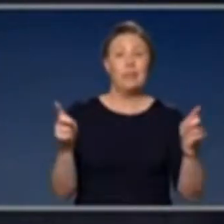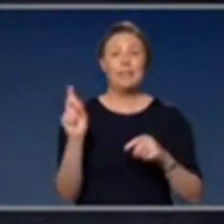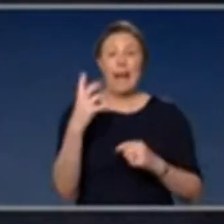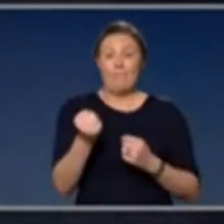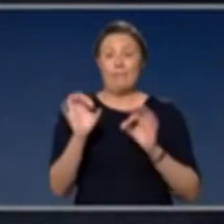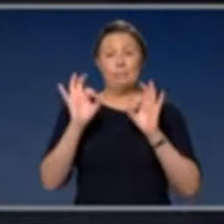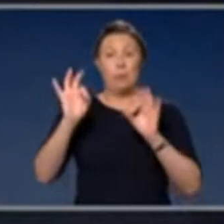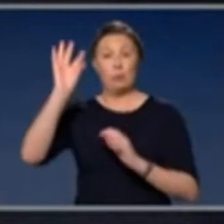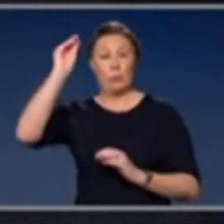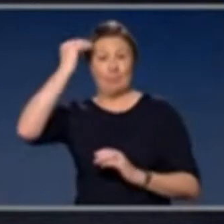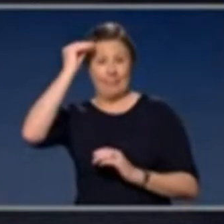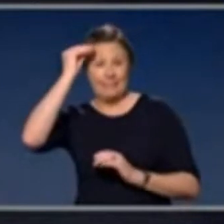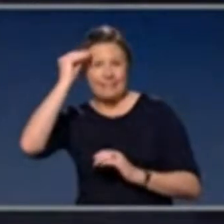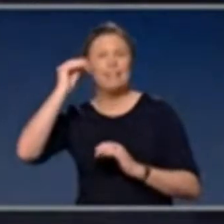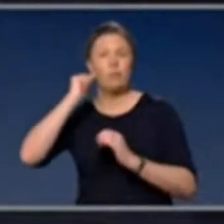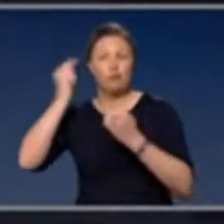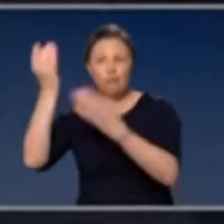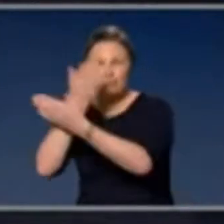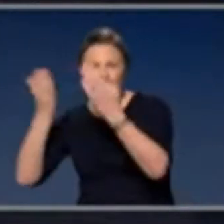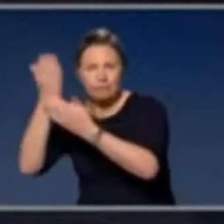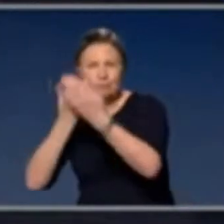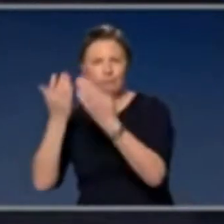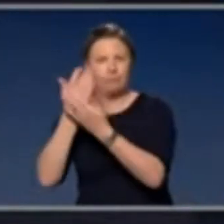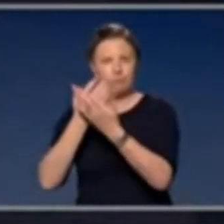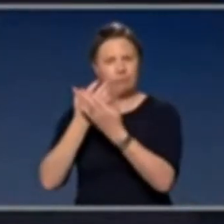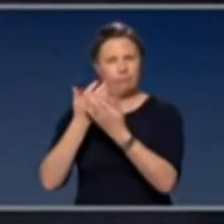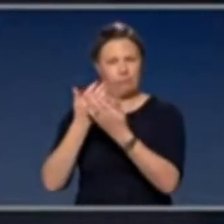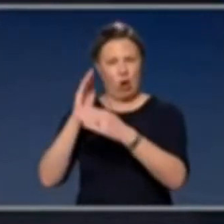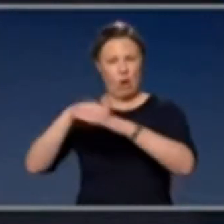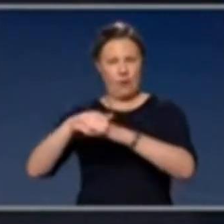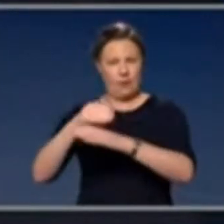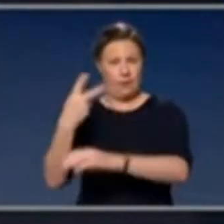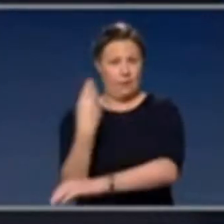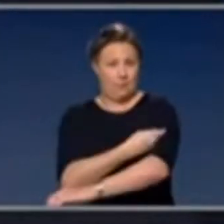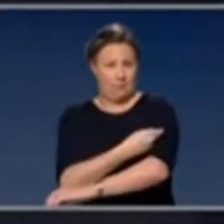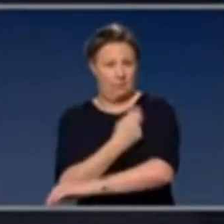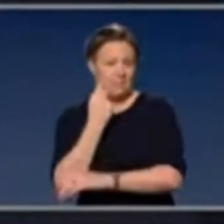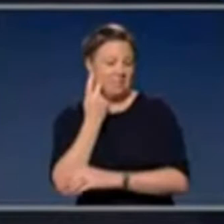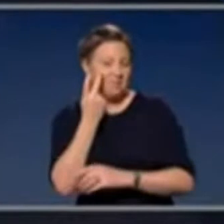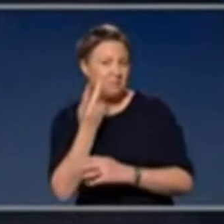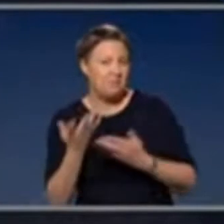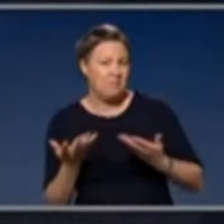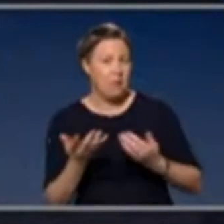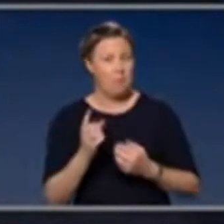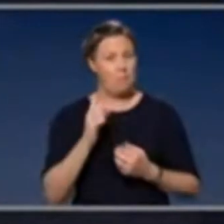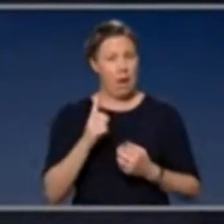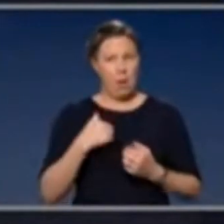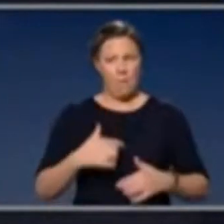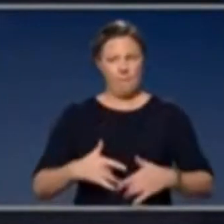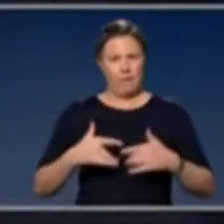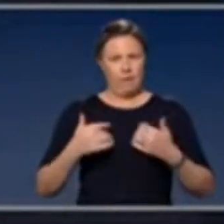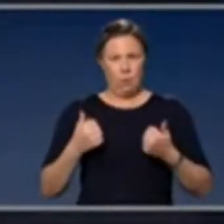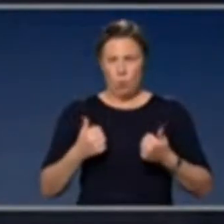group now will meet again to look at those issues over the coming days, but a great pace